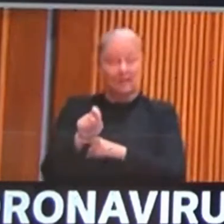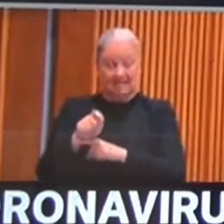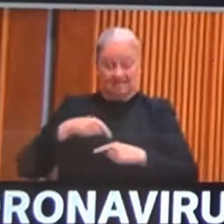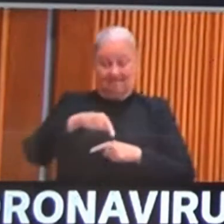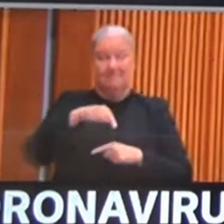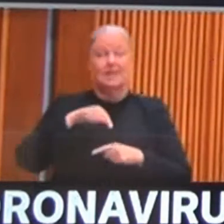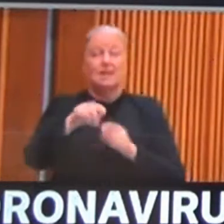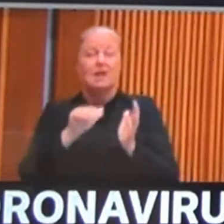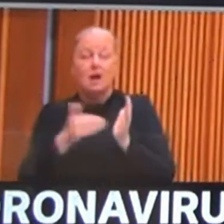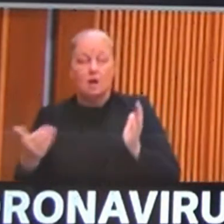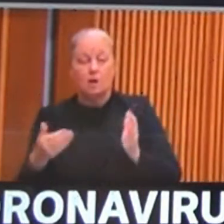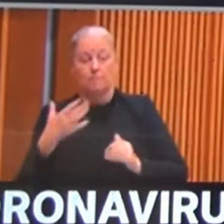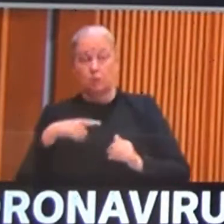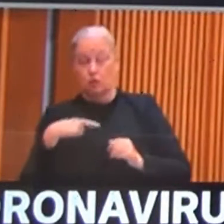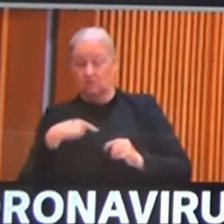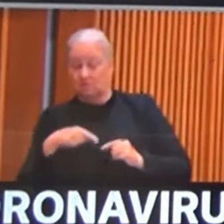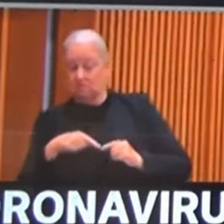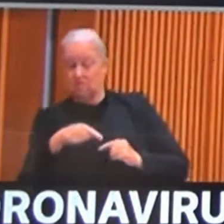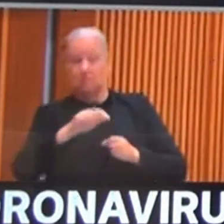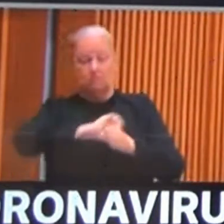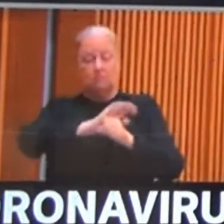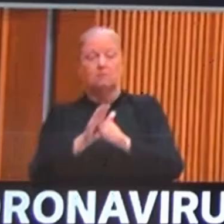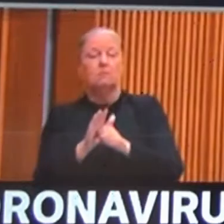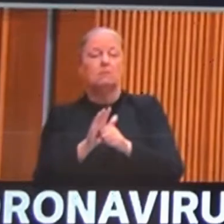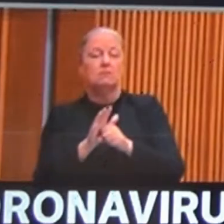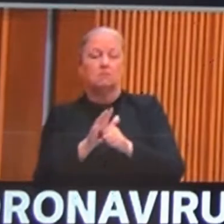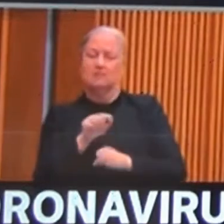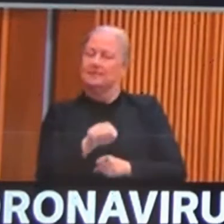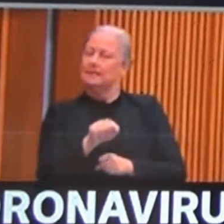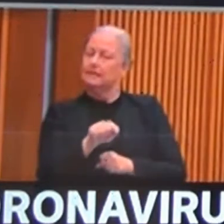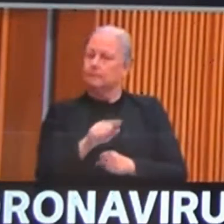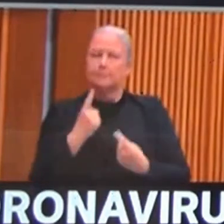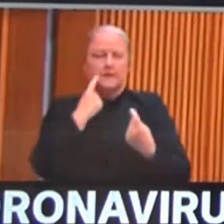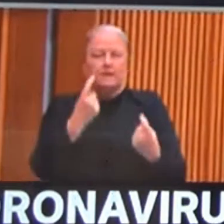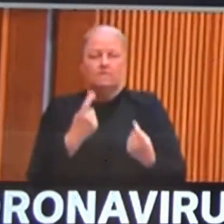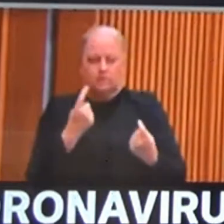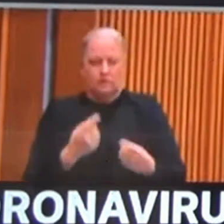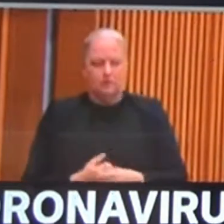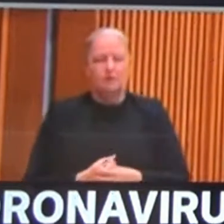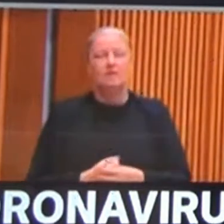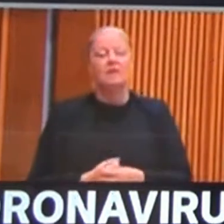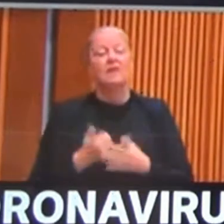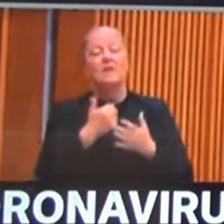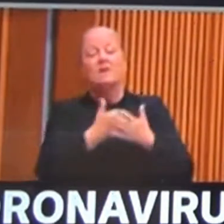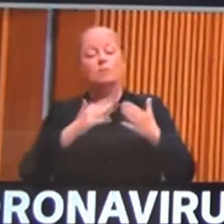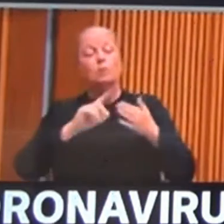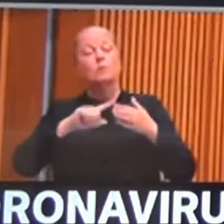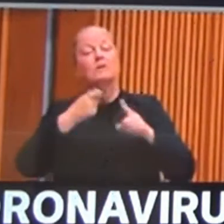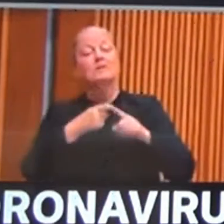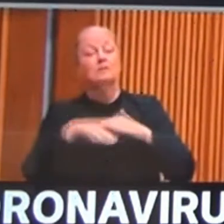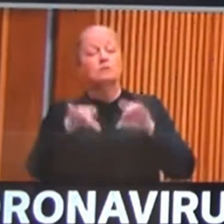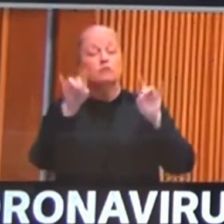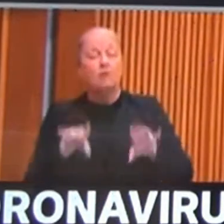times leading into this crisis of COVID-19. Every week in Australia, several tens of thousands of